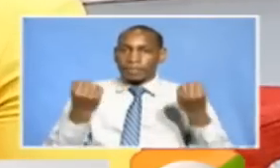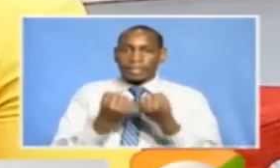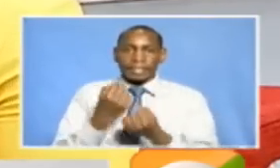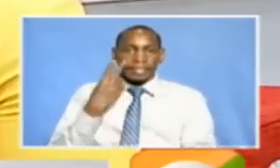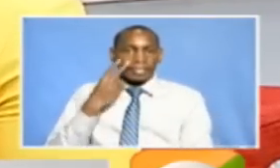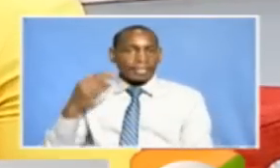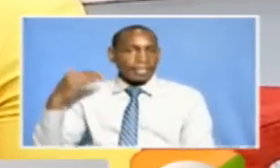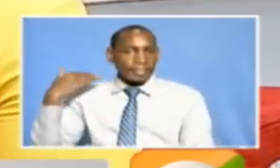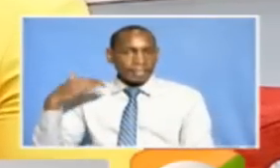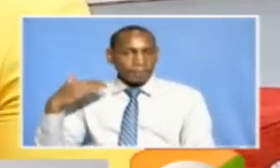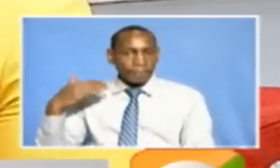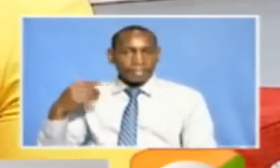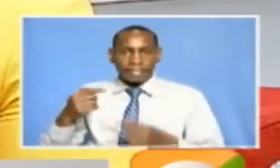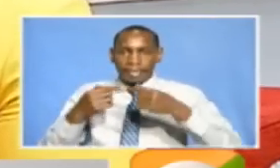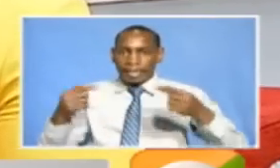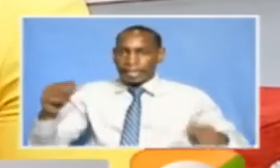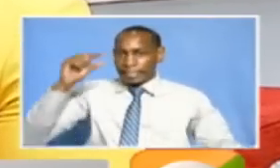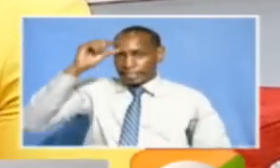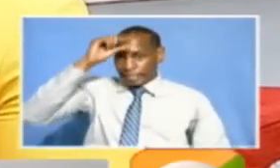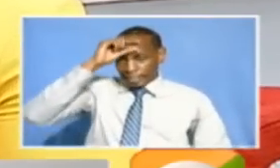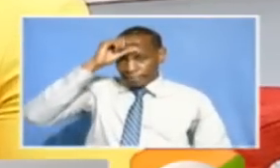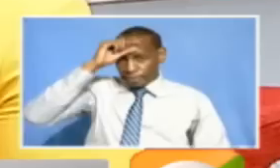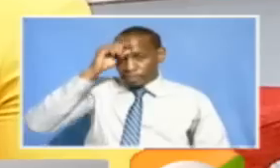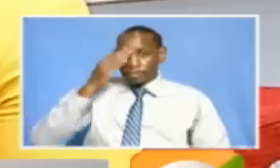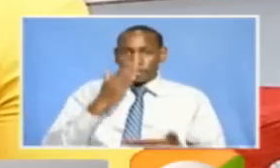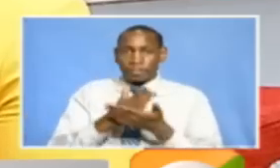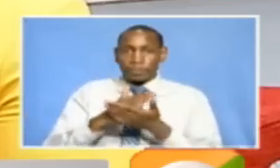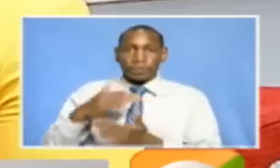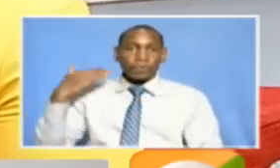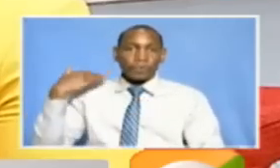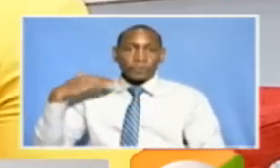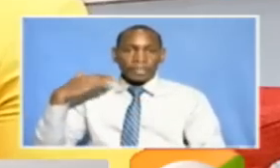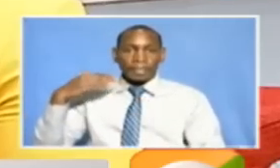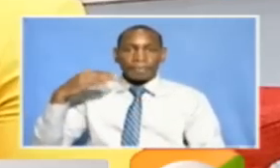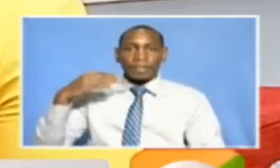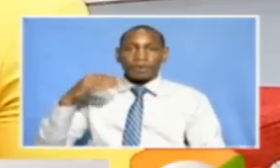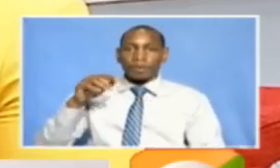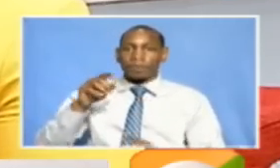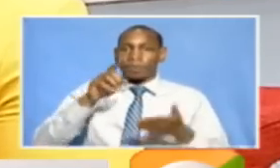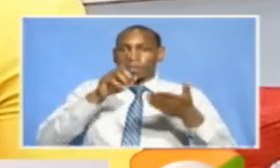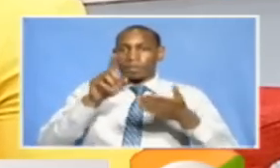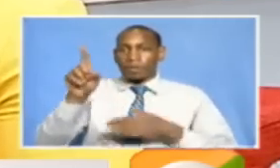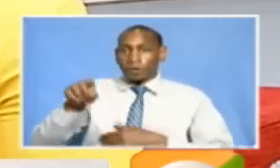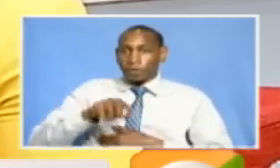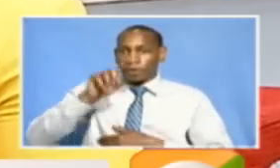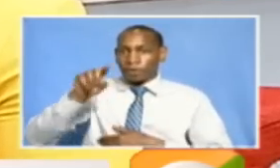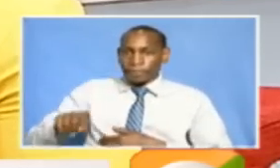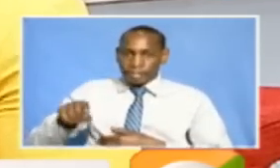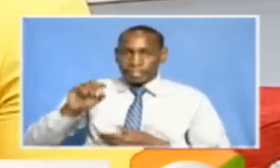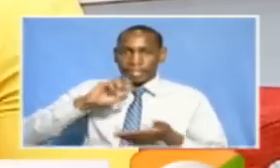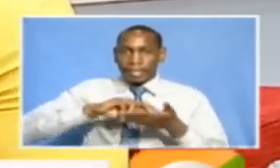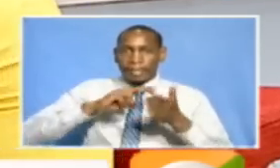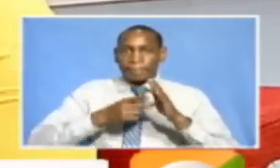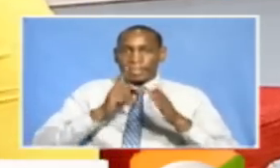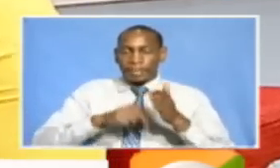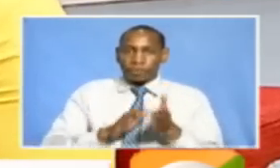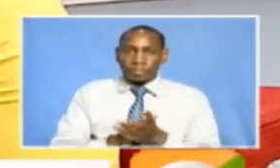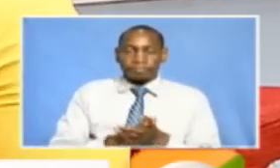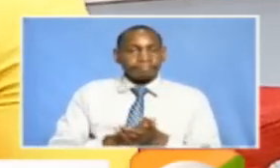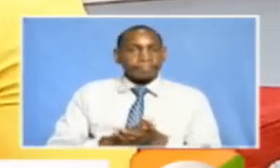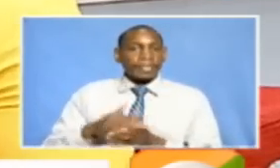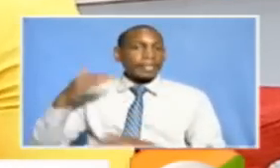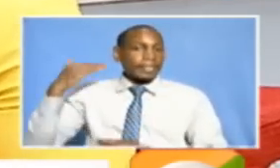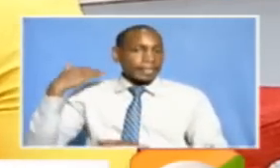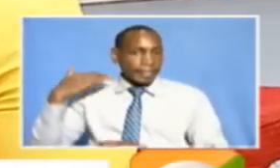offence against the state. For me, the fact that it's a criminal offence, then that makes it more grave of a crime.